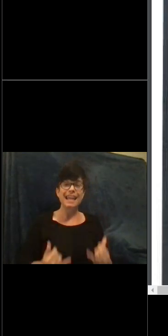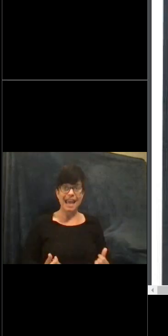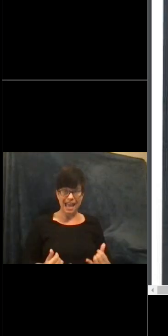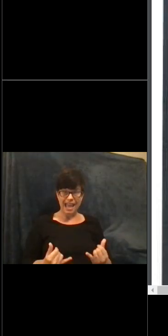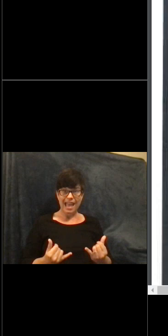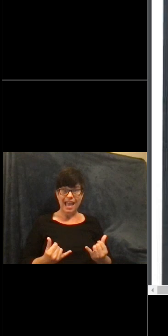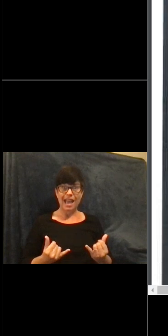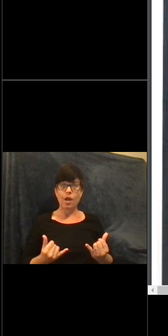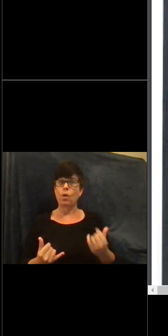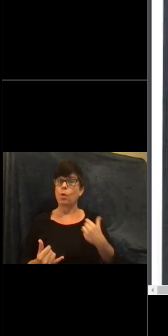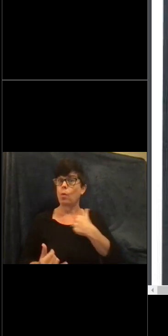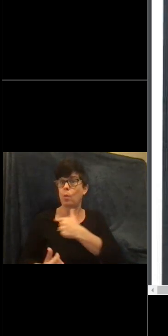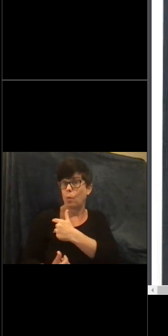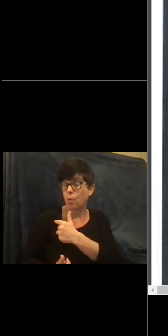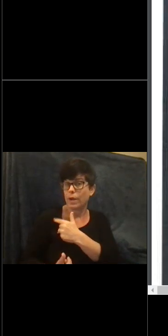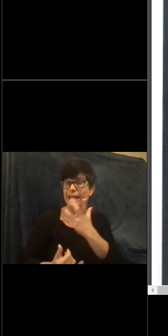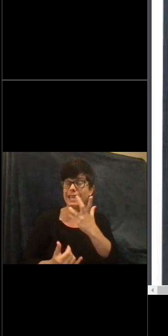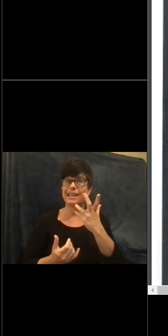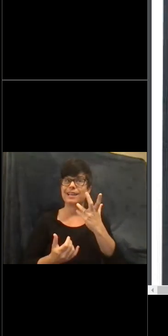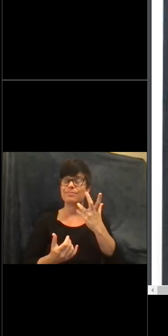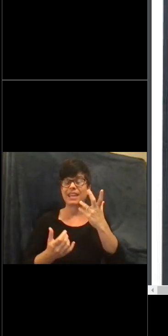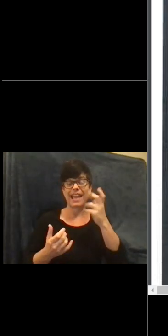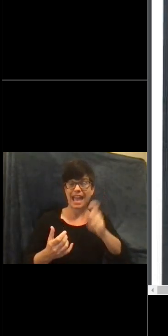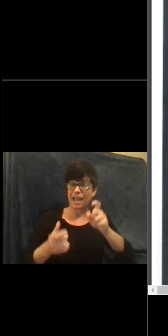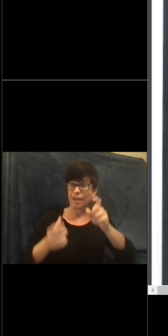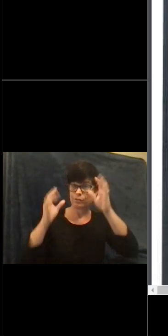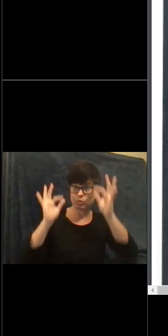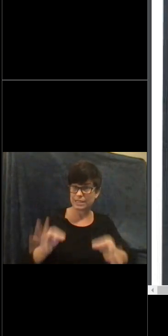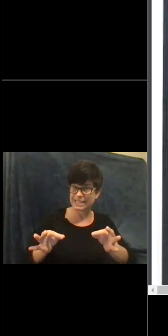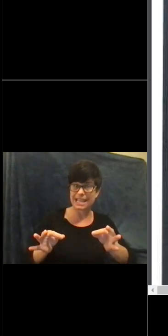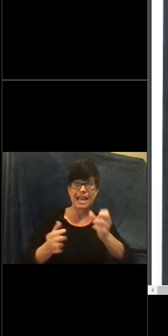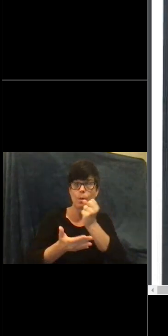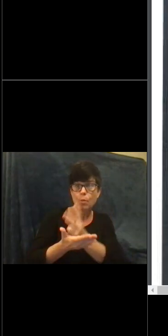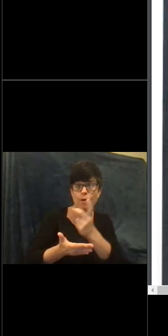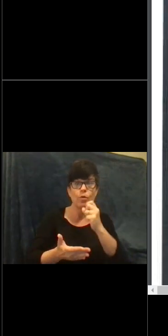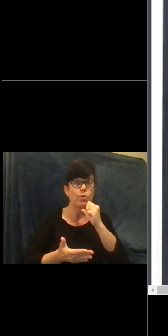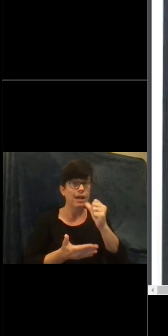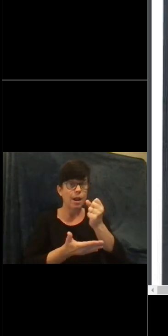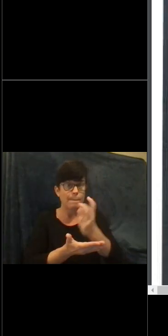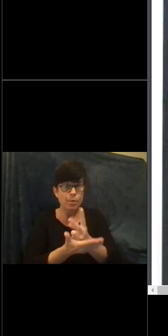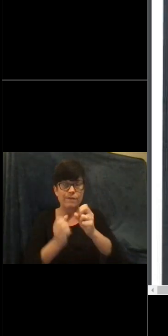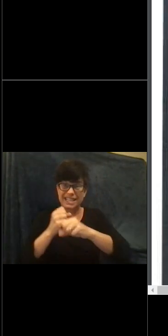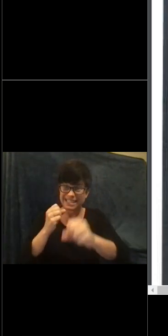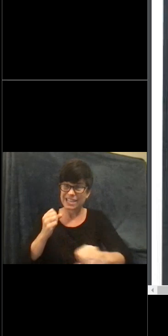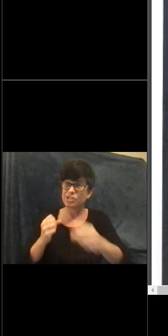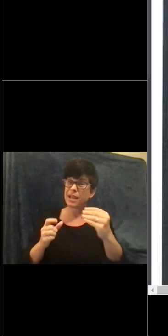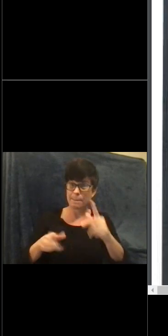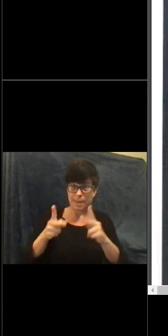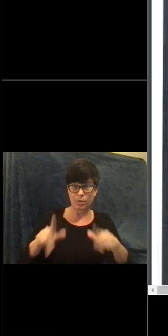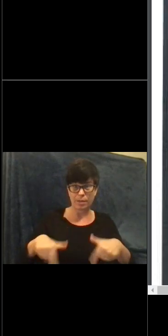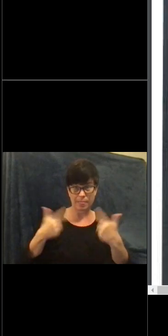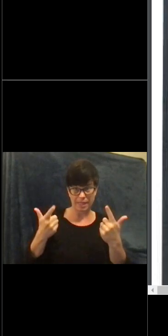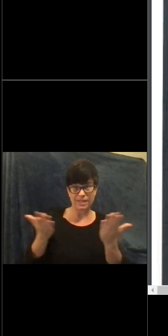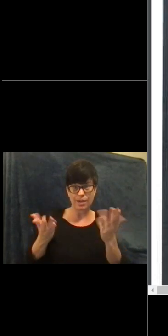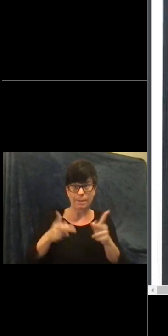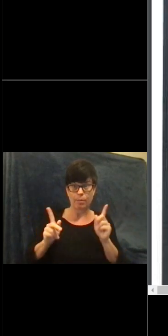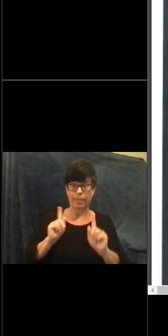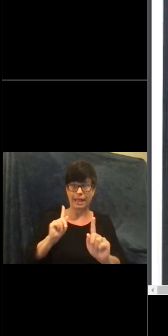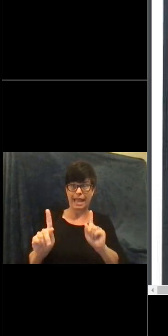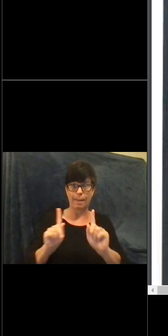or not approve an extension. And we do have residents here that are very concerned. And I know that the entire board